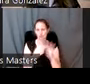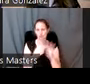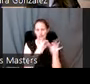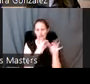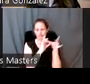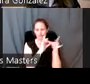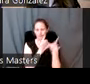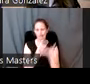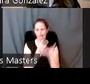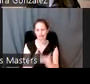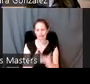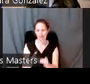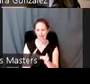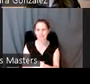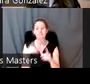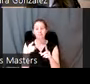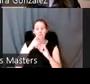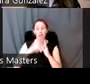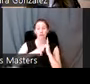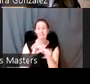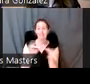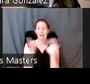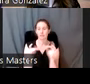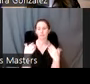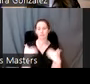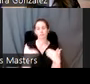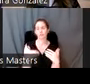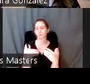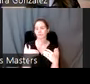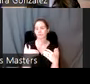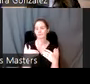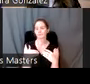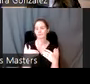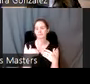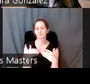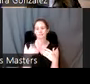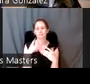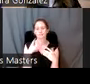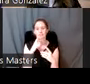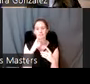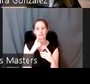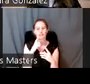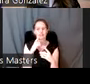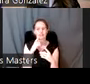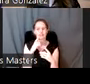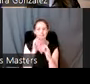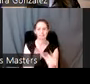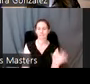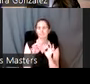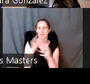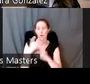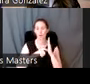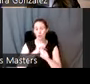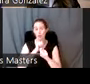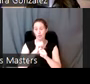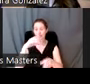connected to them via time and place. And the valence of archaeological narratives is especially prominent